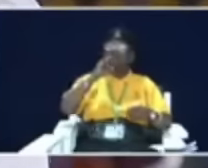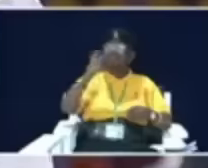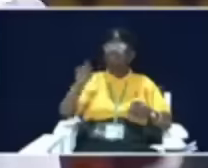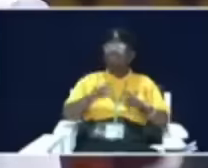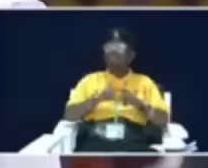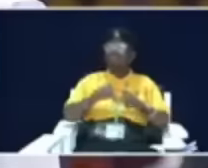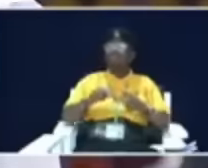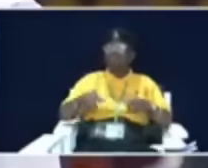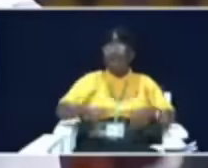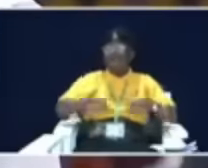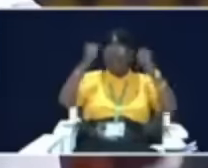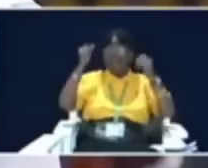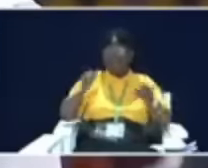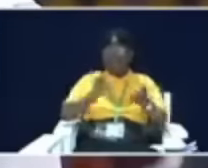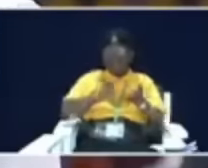foolishly.